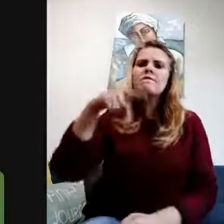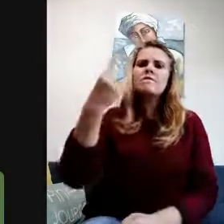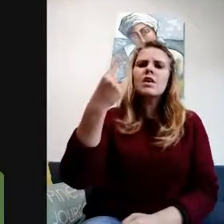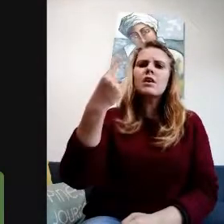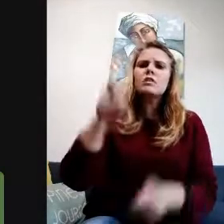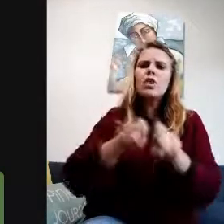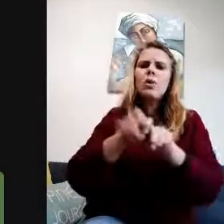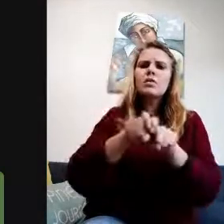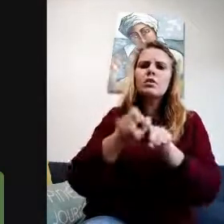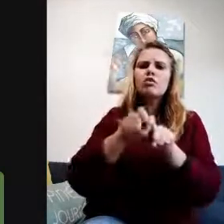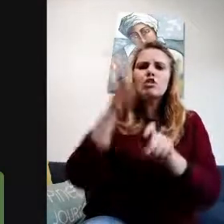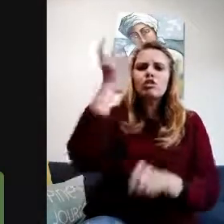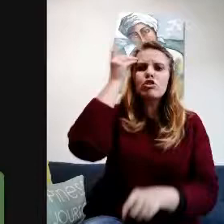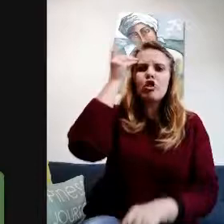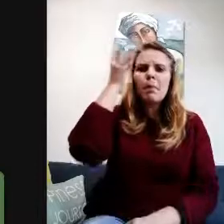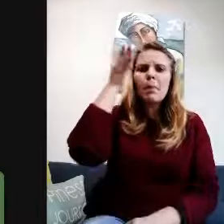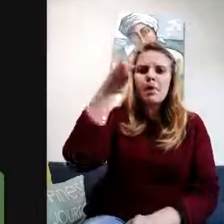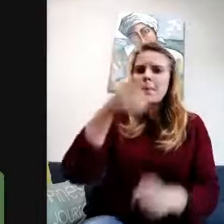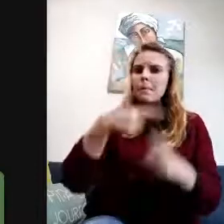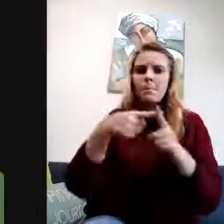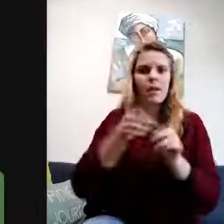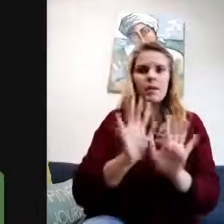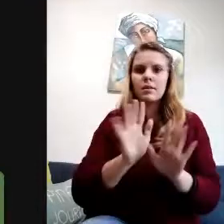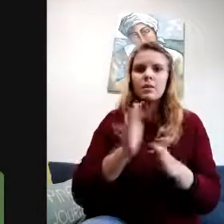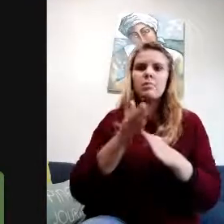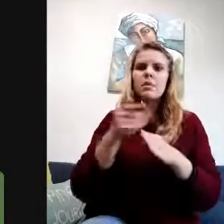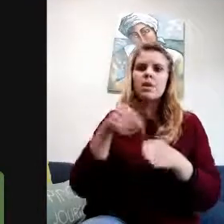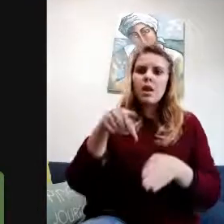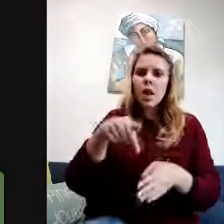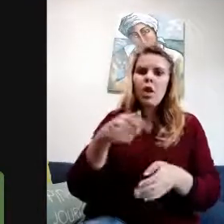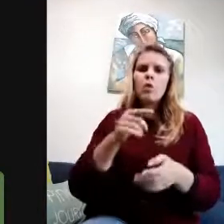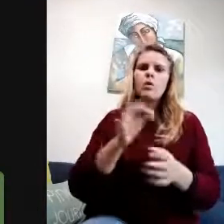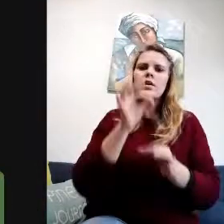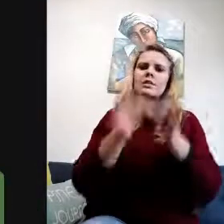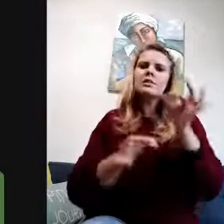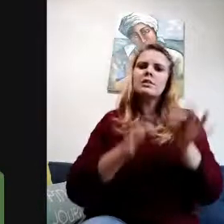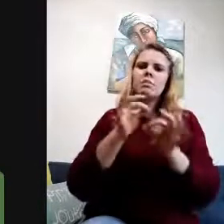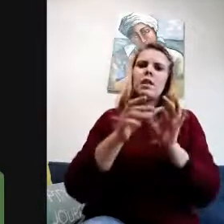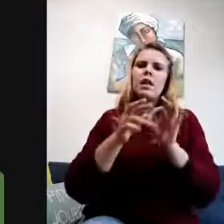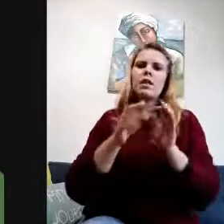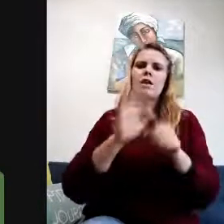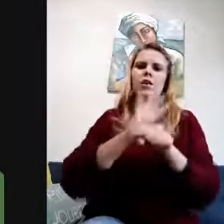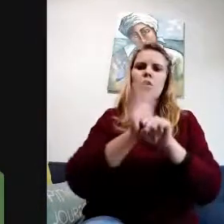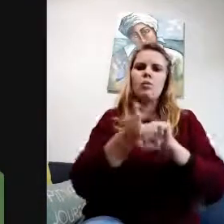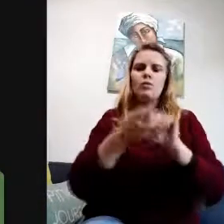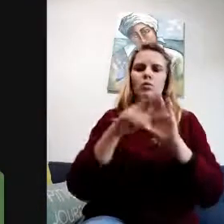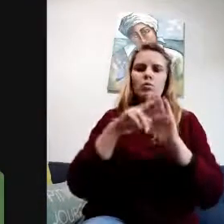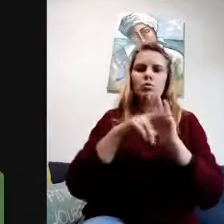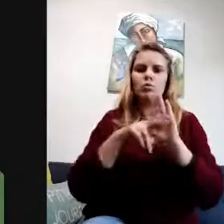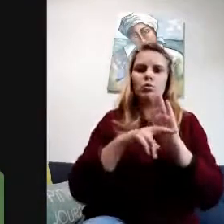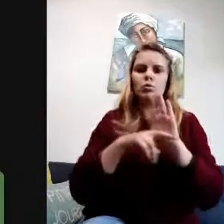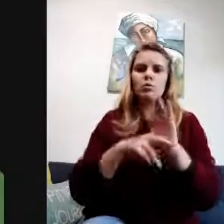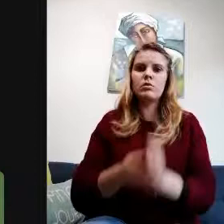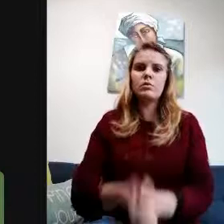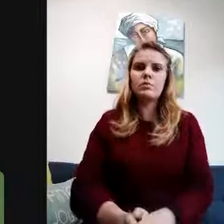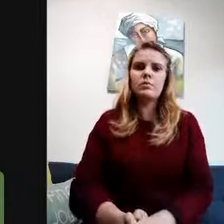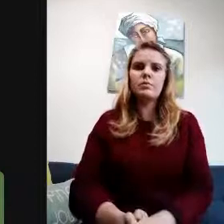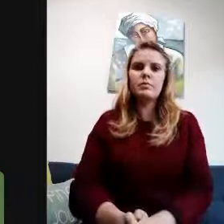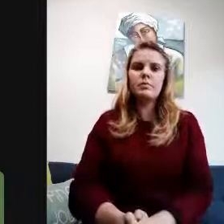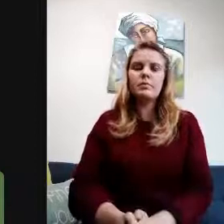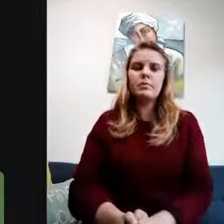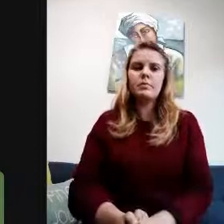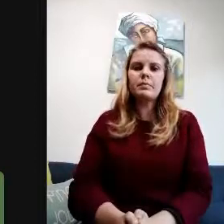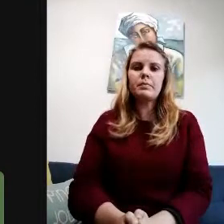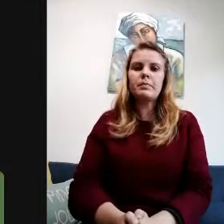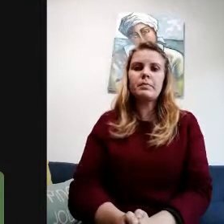Durban. So I think if we look at, the one question that I'm sure a